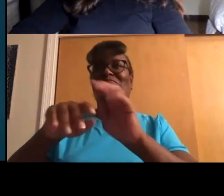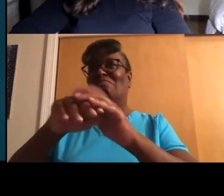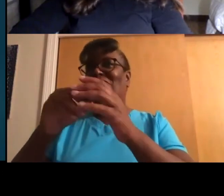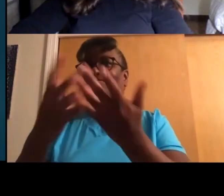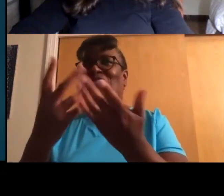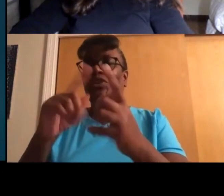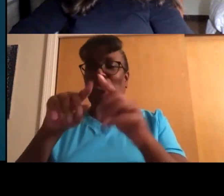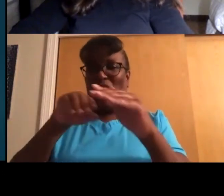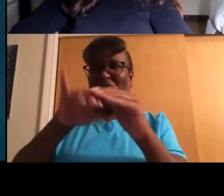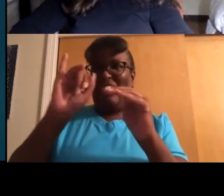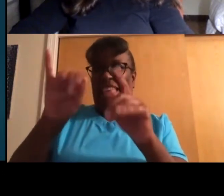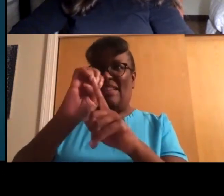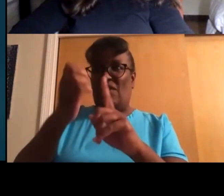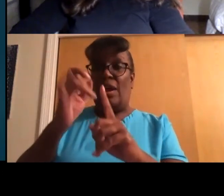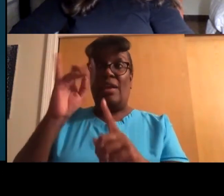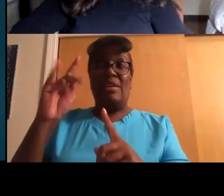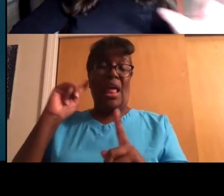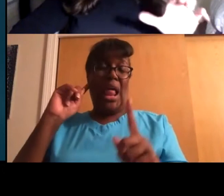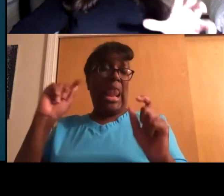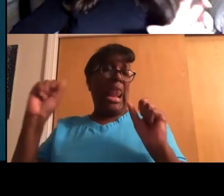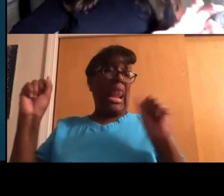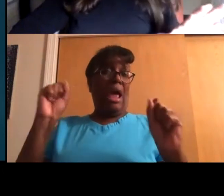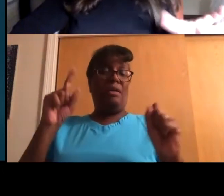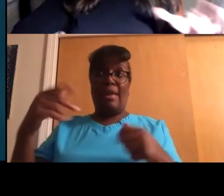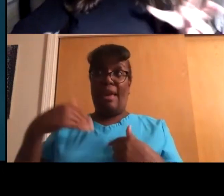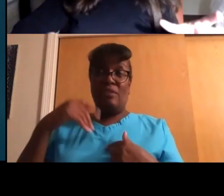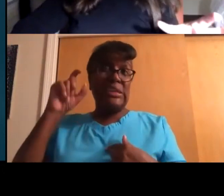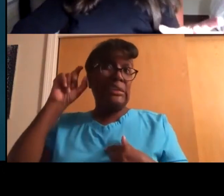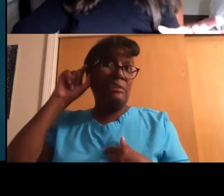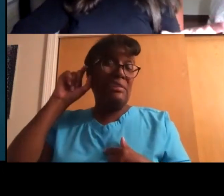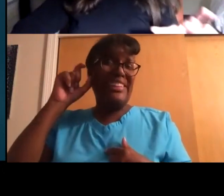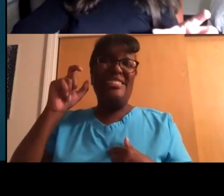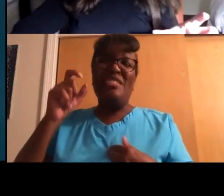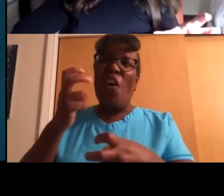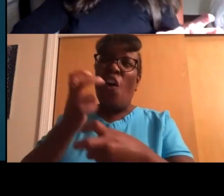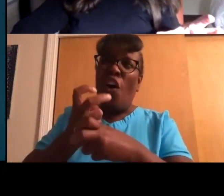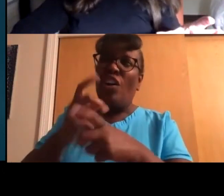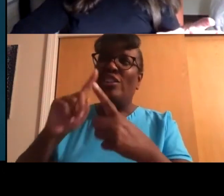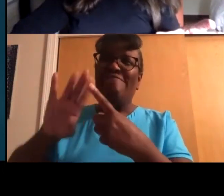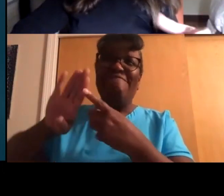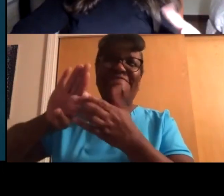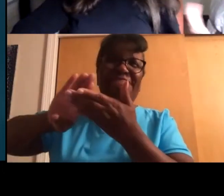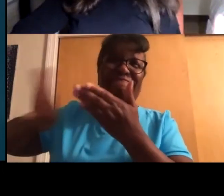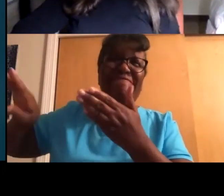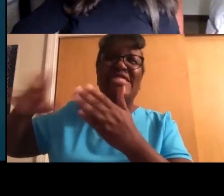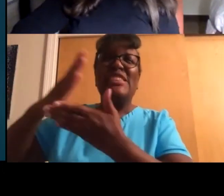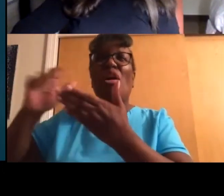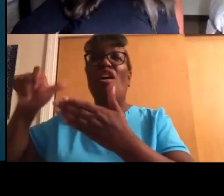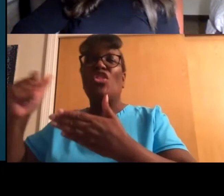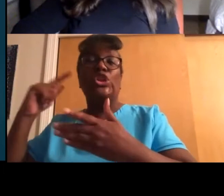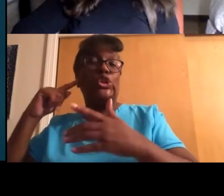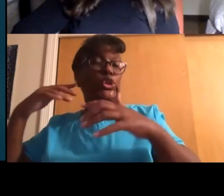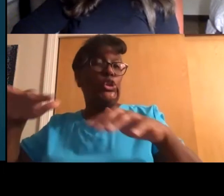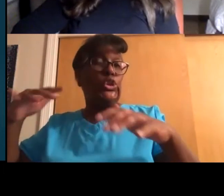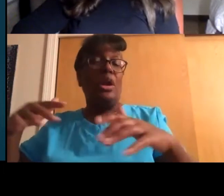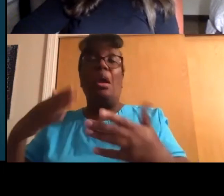that restaurant is loud and they're using hearing aids and they can't filter out that noise a little bit, they may rely a little bit more on sign